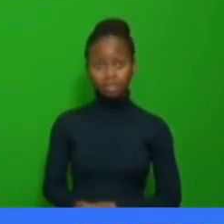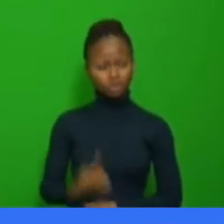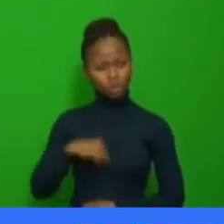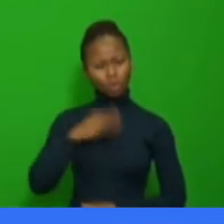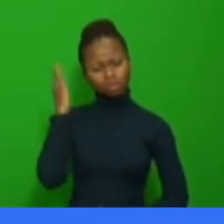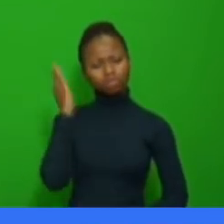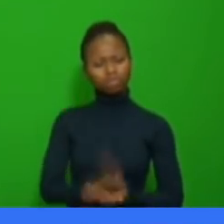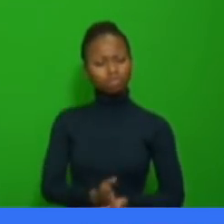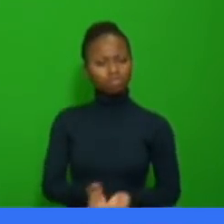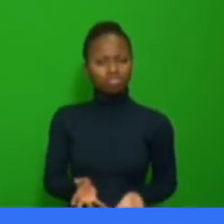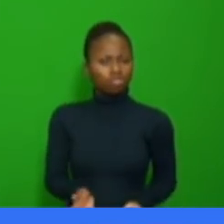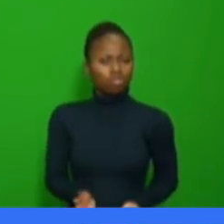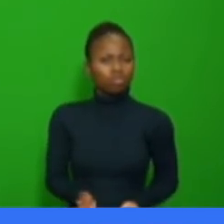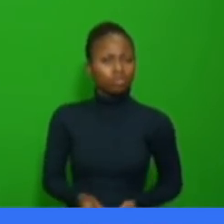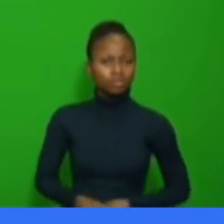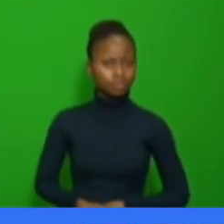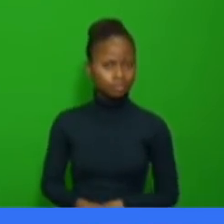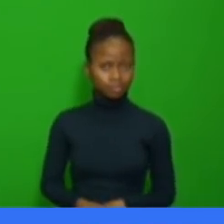certainty.